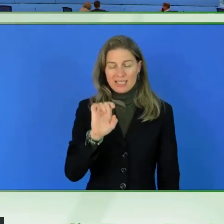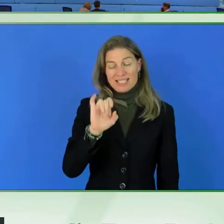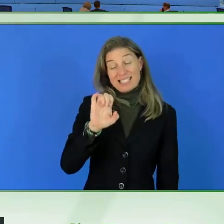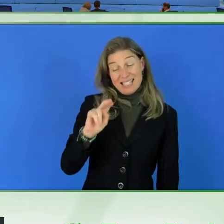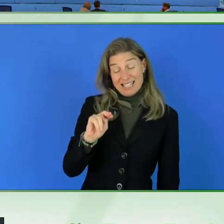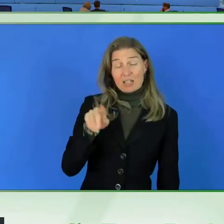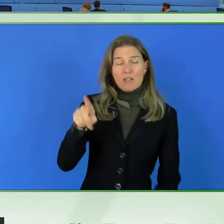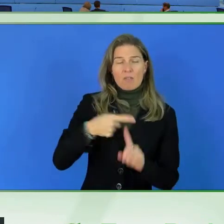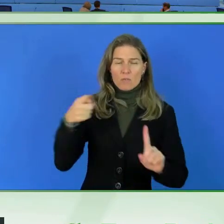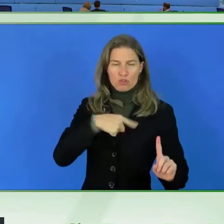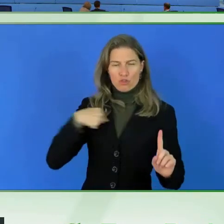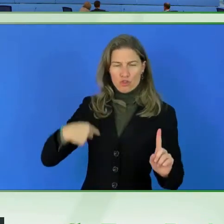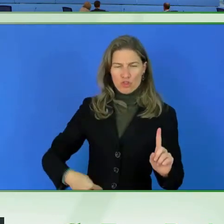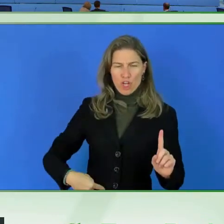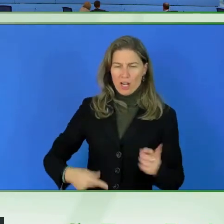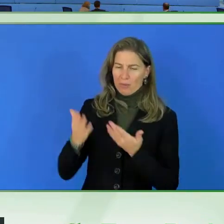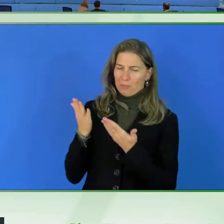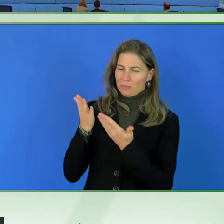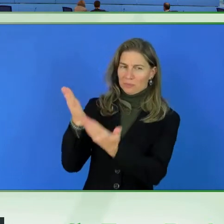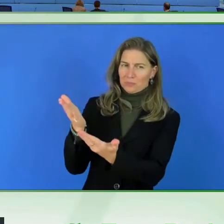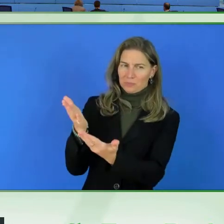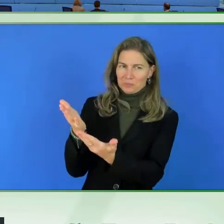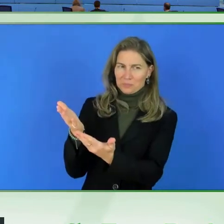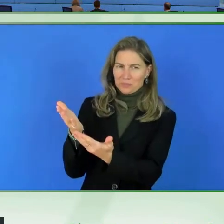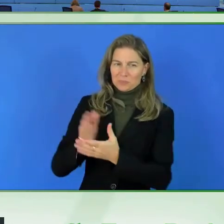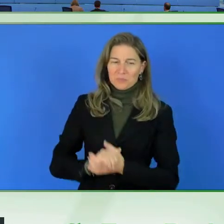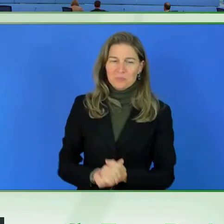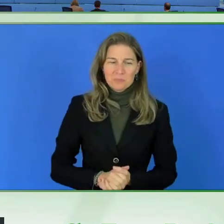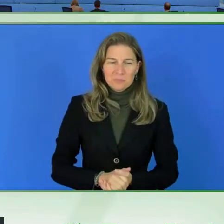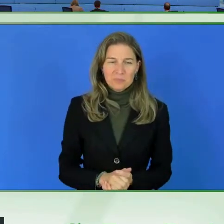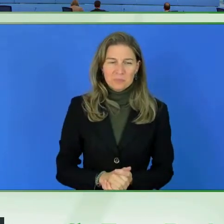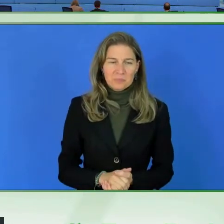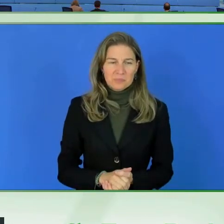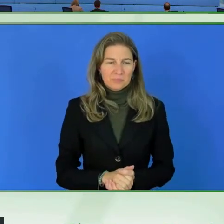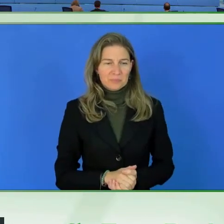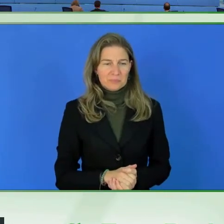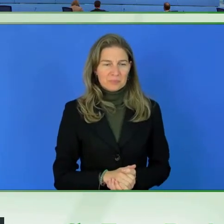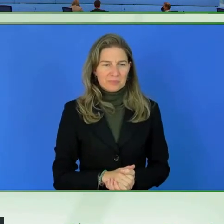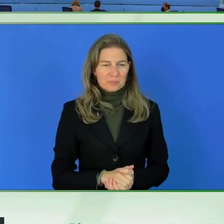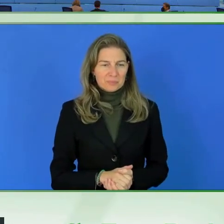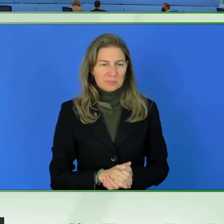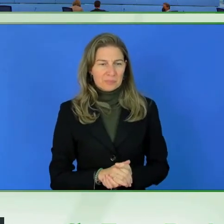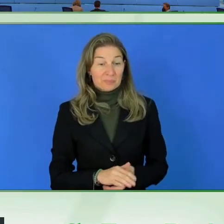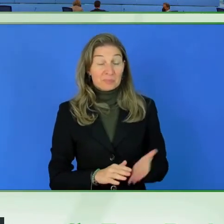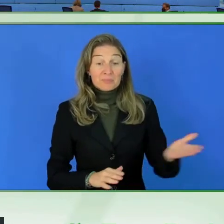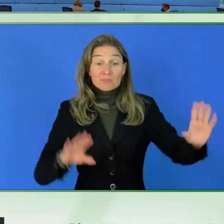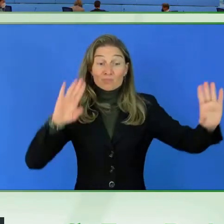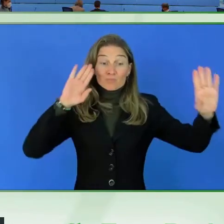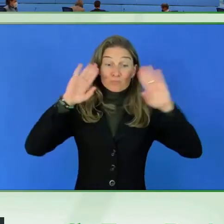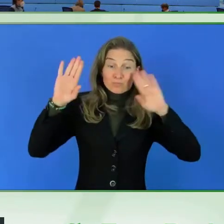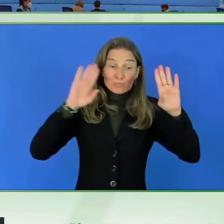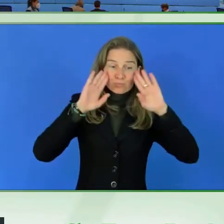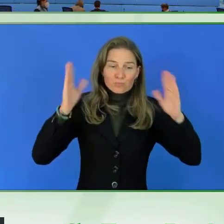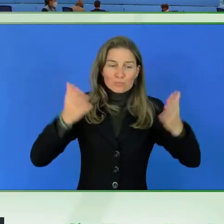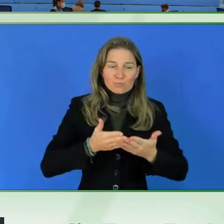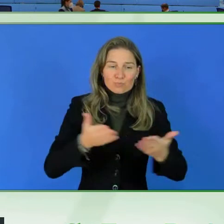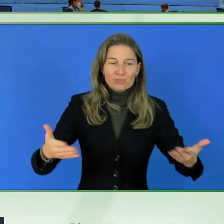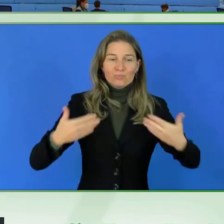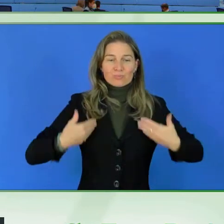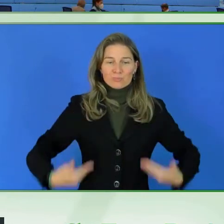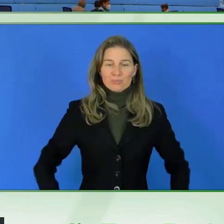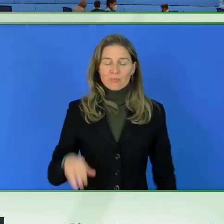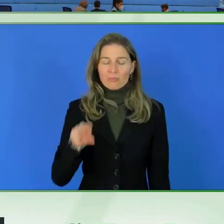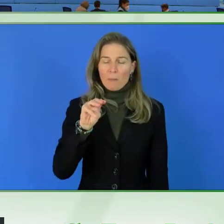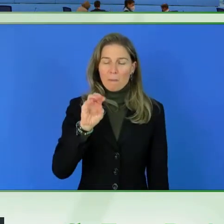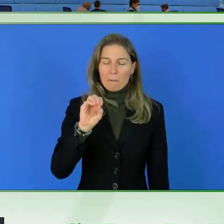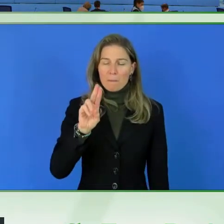you. Hi, thanks. Hello, everyone. This is Maunte. Thanks, Zero Project,